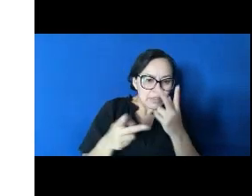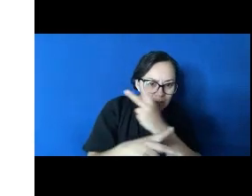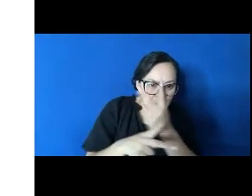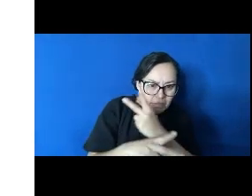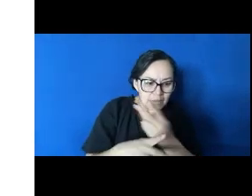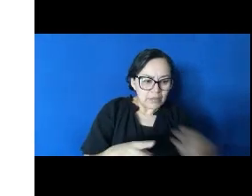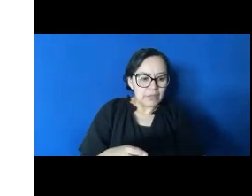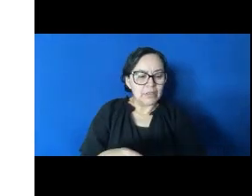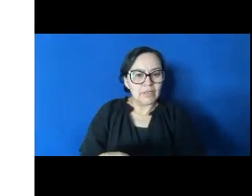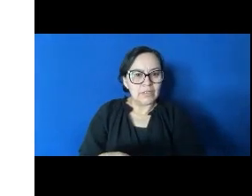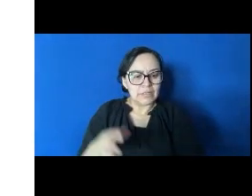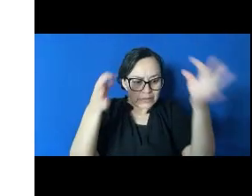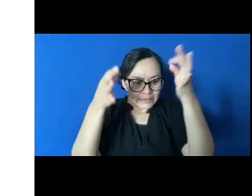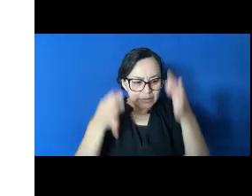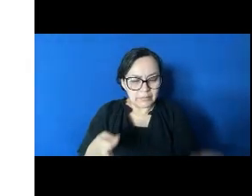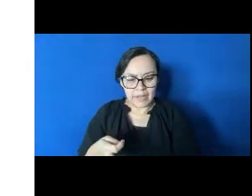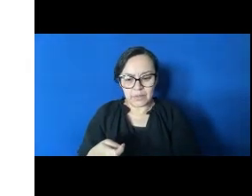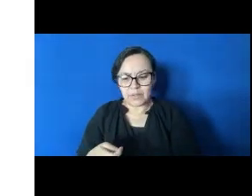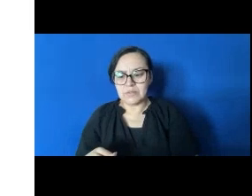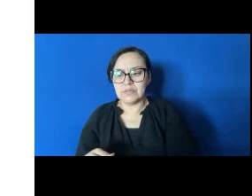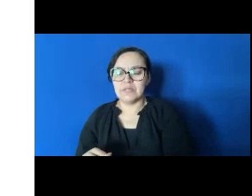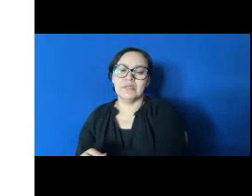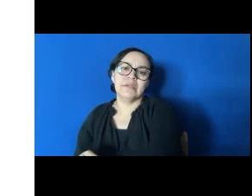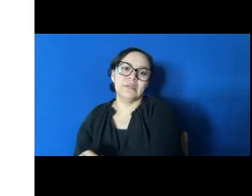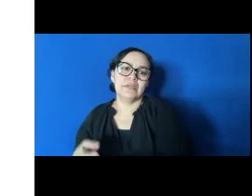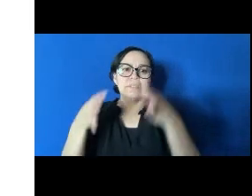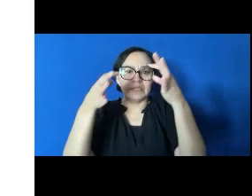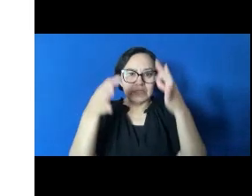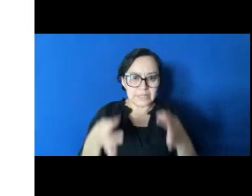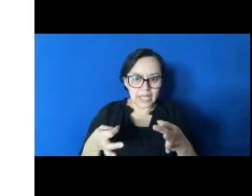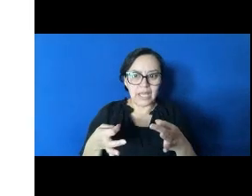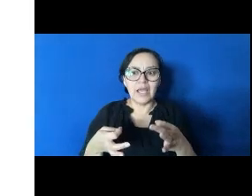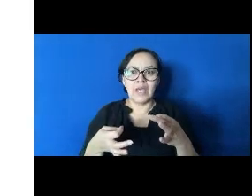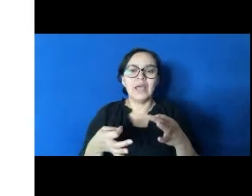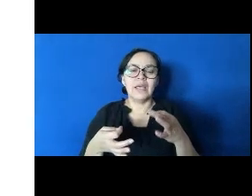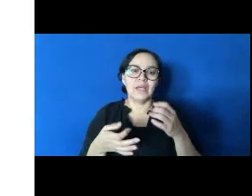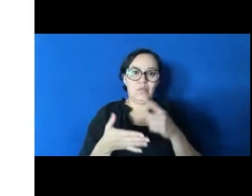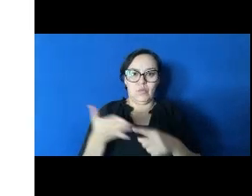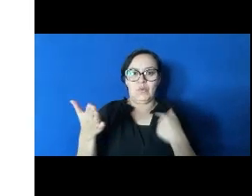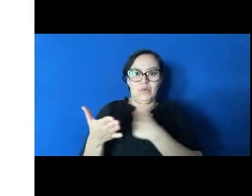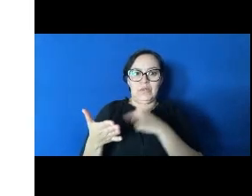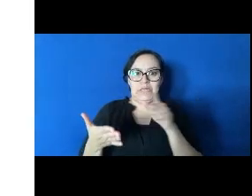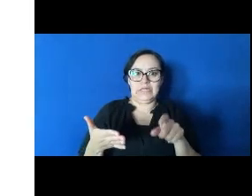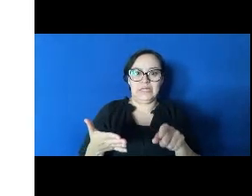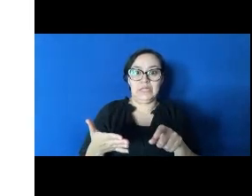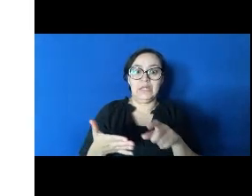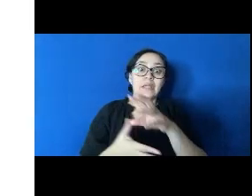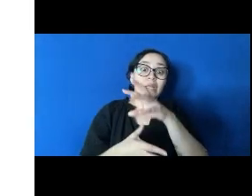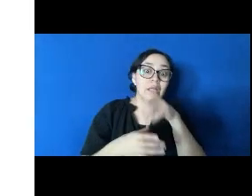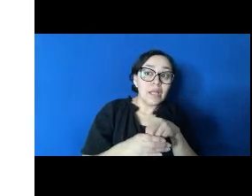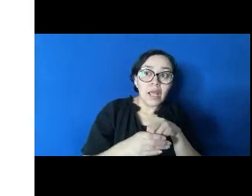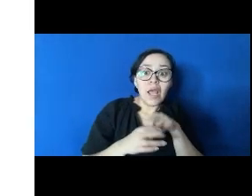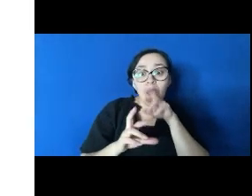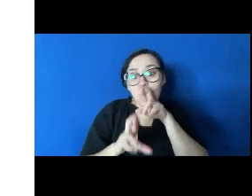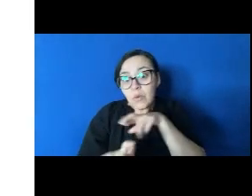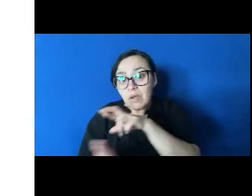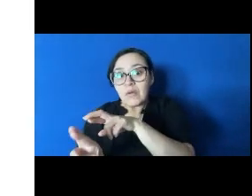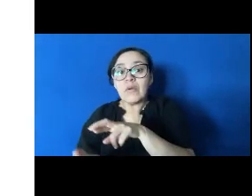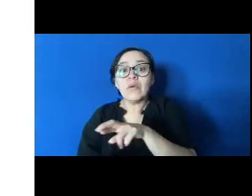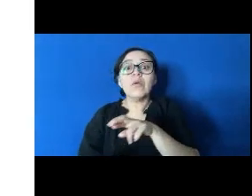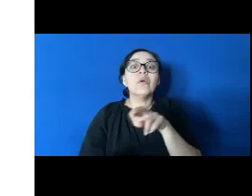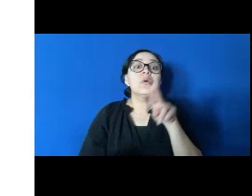making el interés or whatever the de interest might quien lo be utiliza. of the Aquí person who's using incluye it. sensores de ríos, de It los includes SJS,